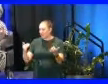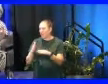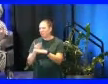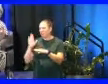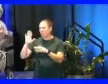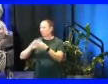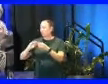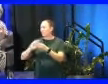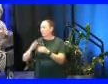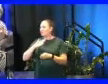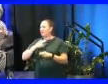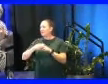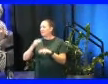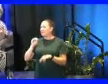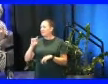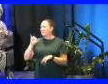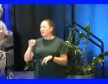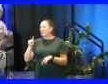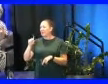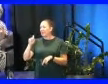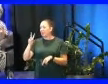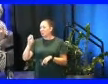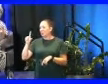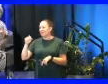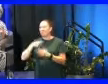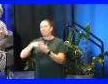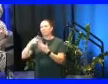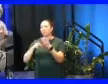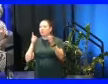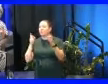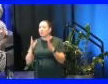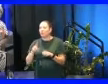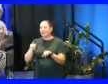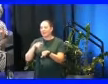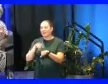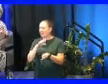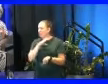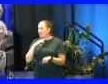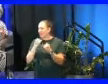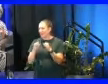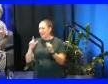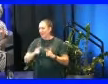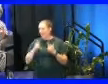stories. My name is Mary Kate Wells. I am the program director at the National Council on Independent Living.